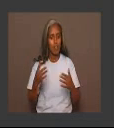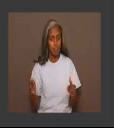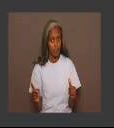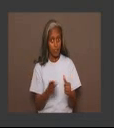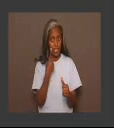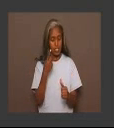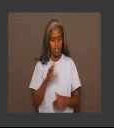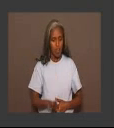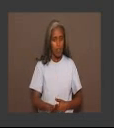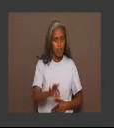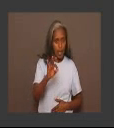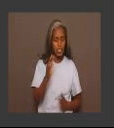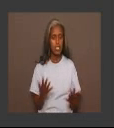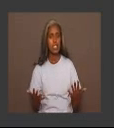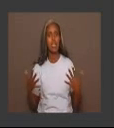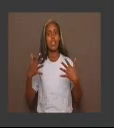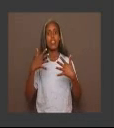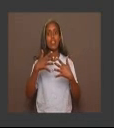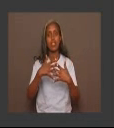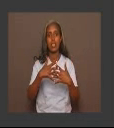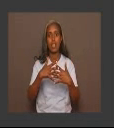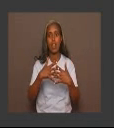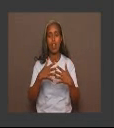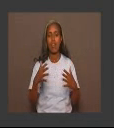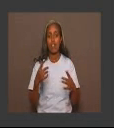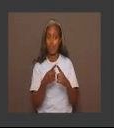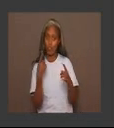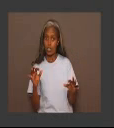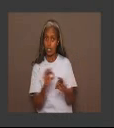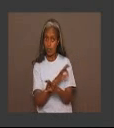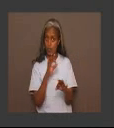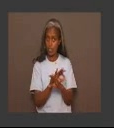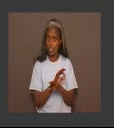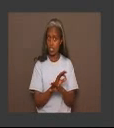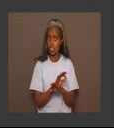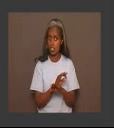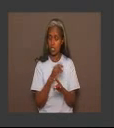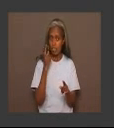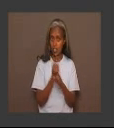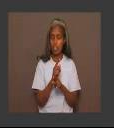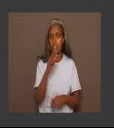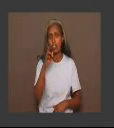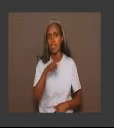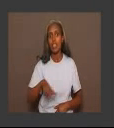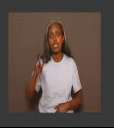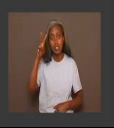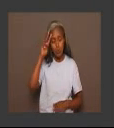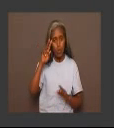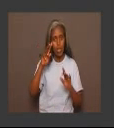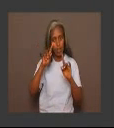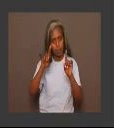first find the integral for the function and write it in square